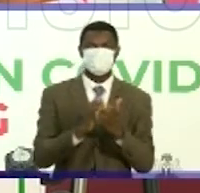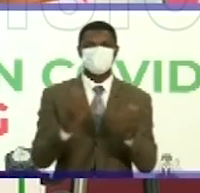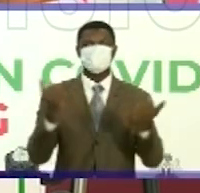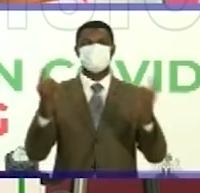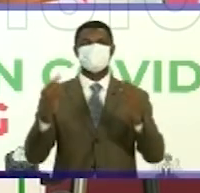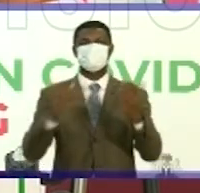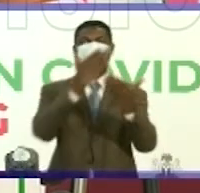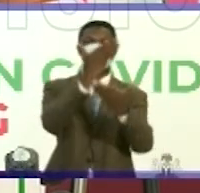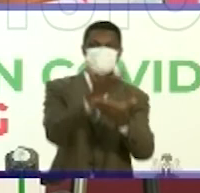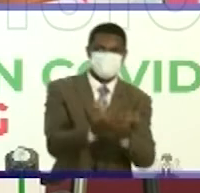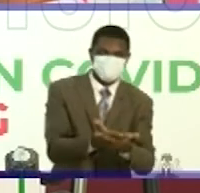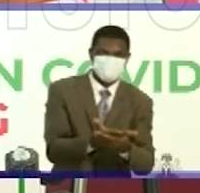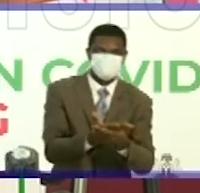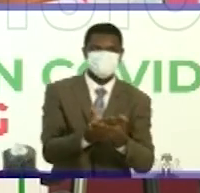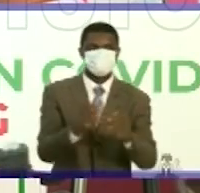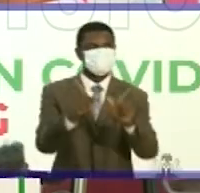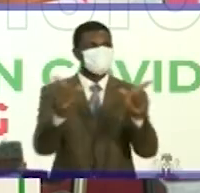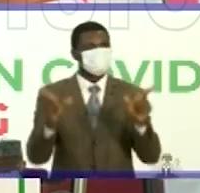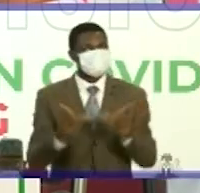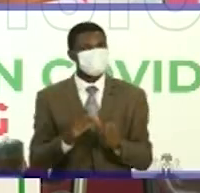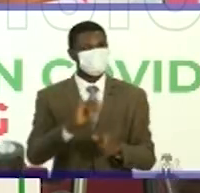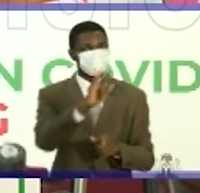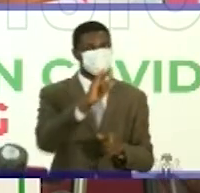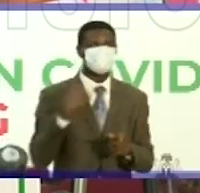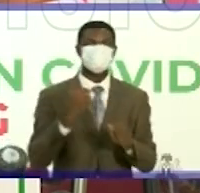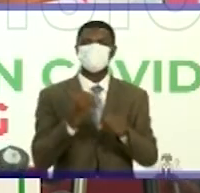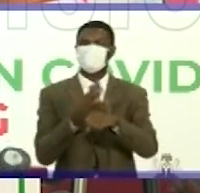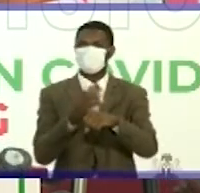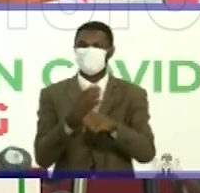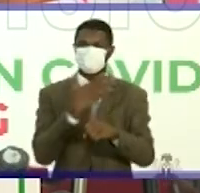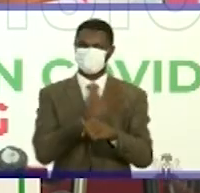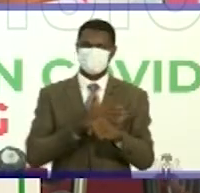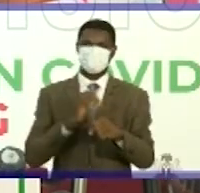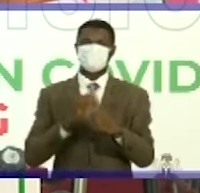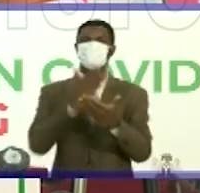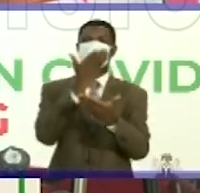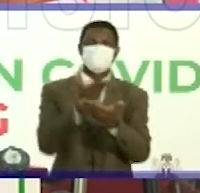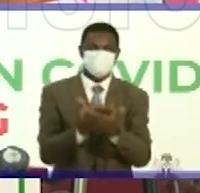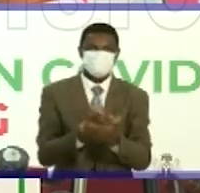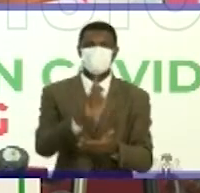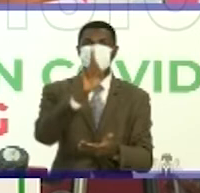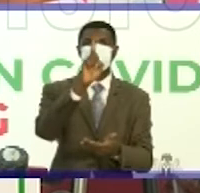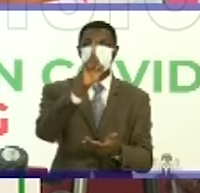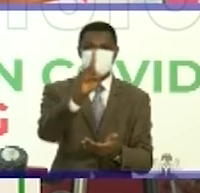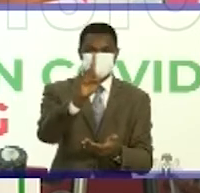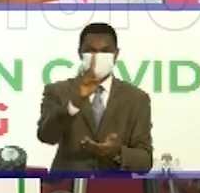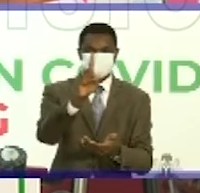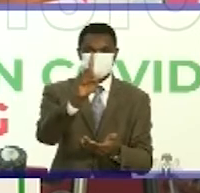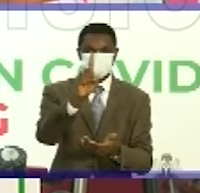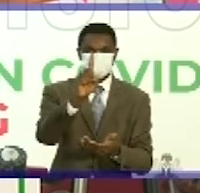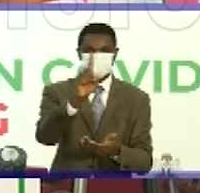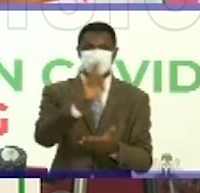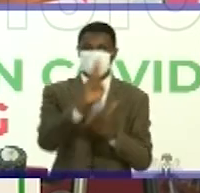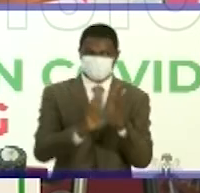for domestic flights are advised to arrive at least 1.5 hours before their flight and